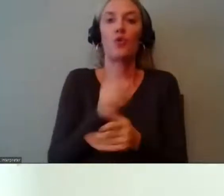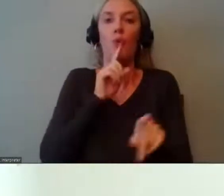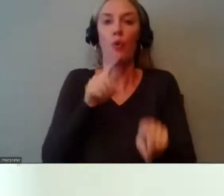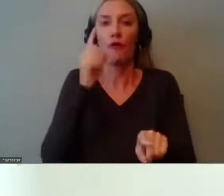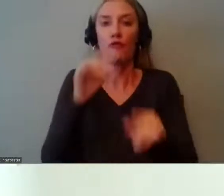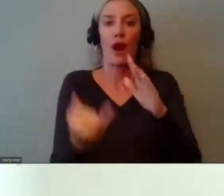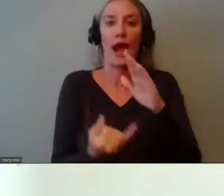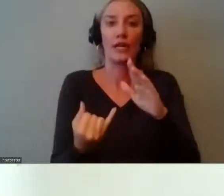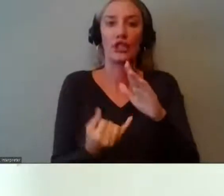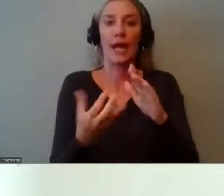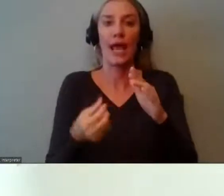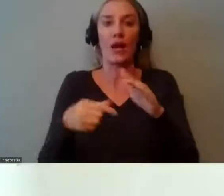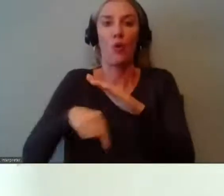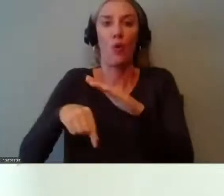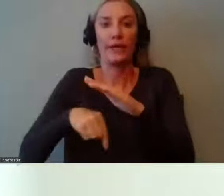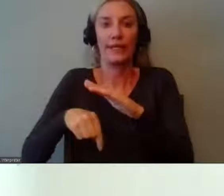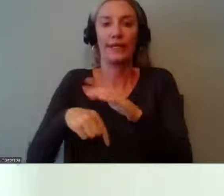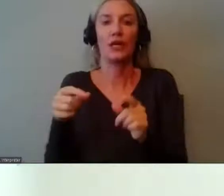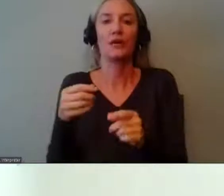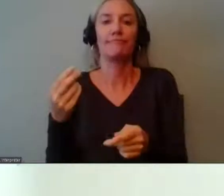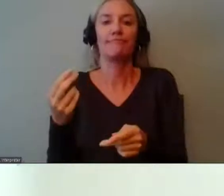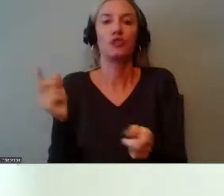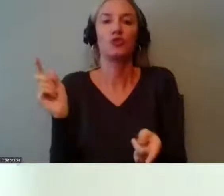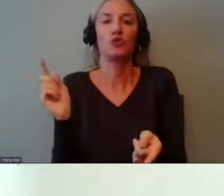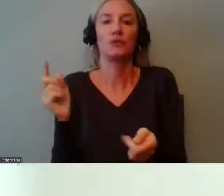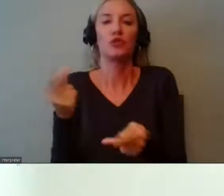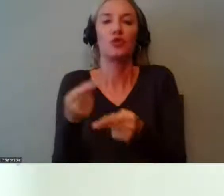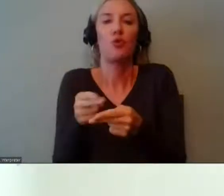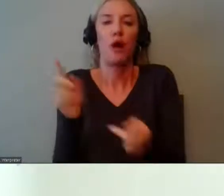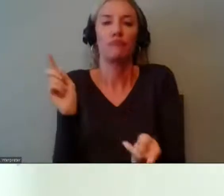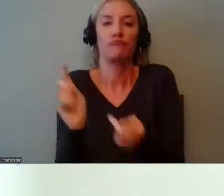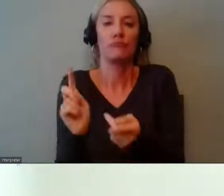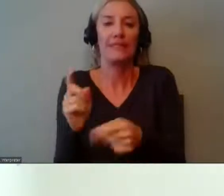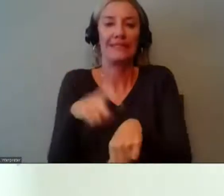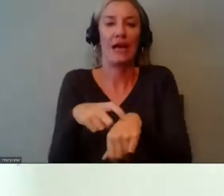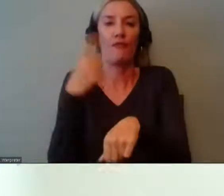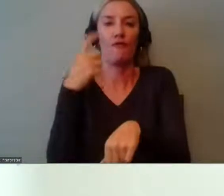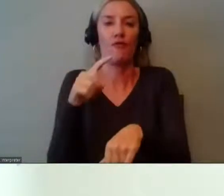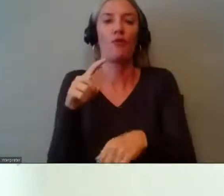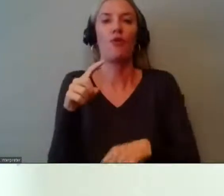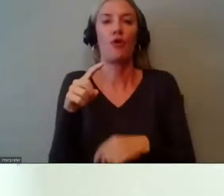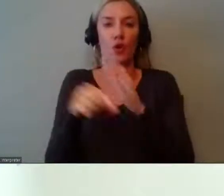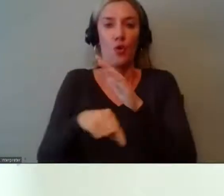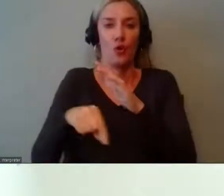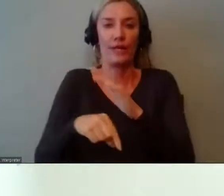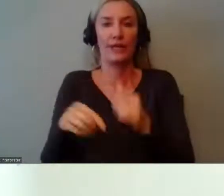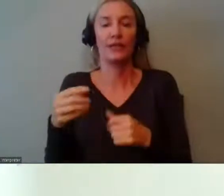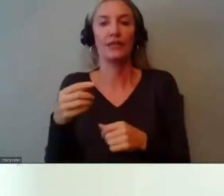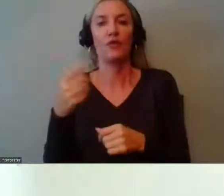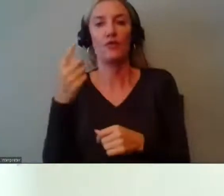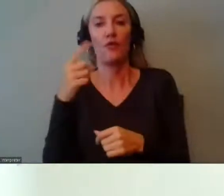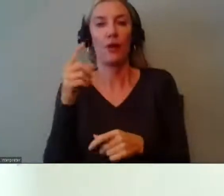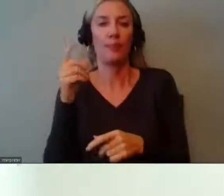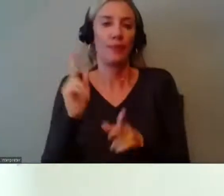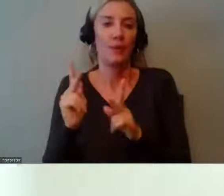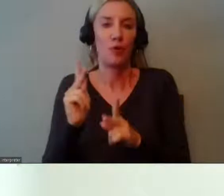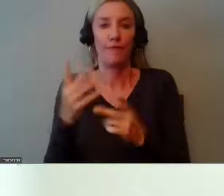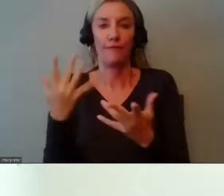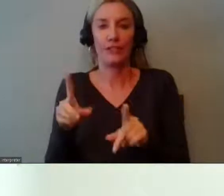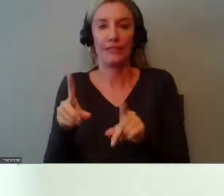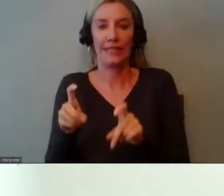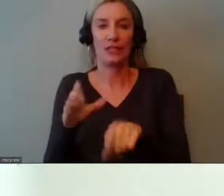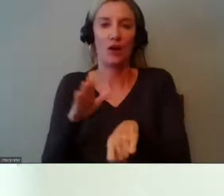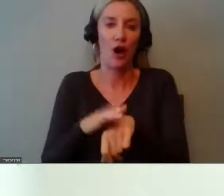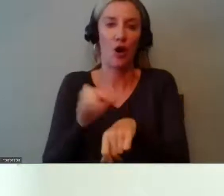the shortened quarantine that is possible if people are tested on or after day 5. They